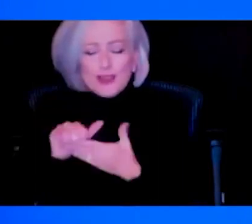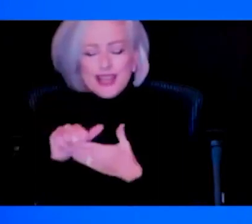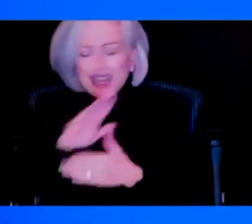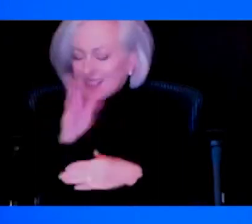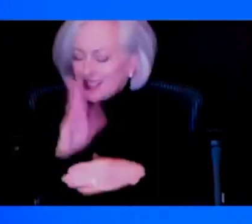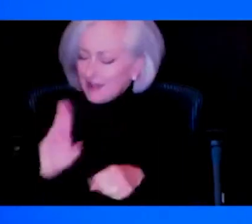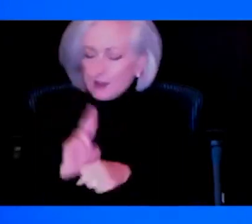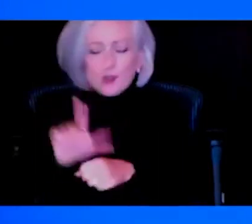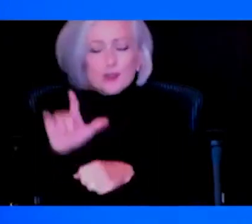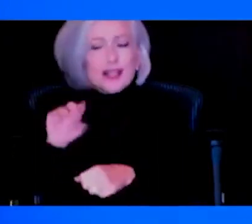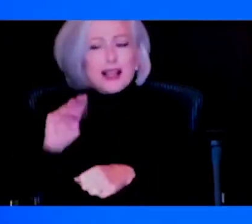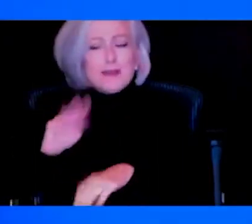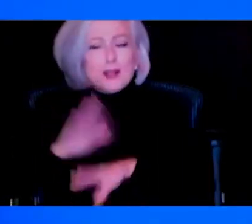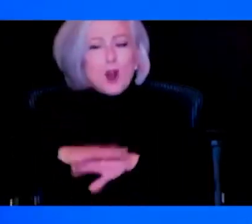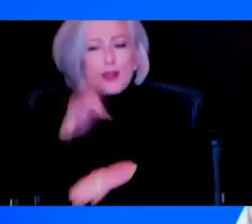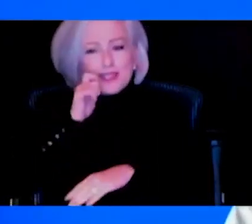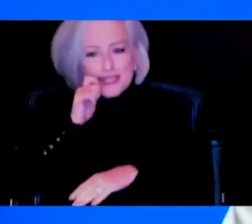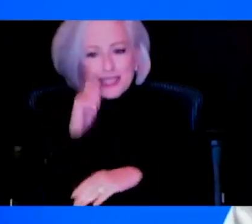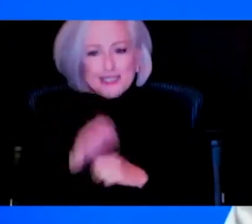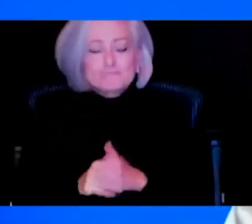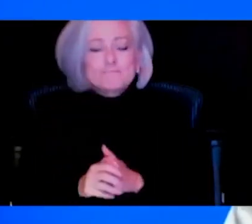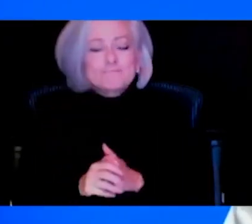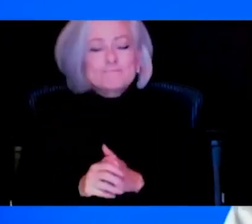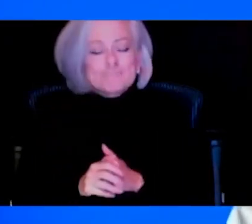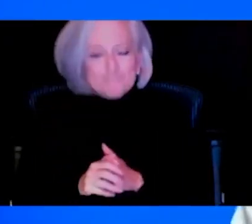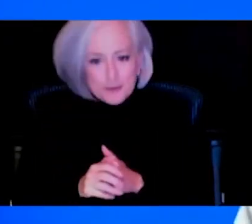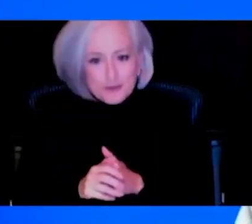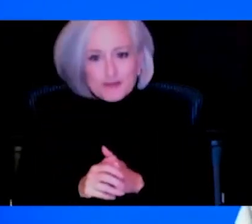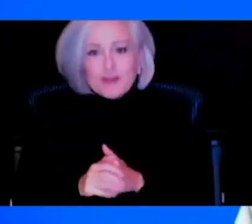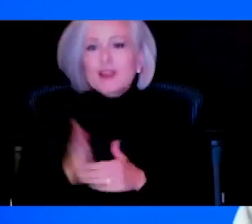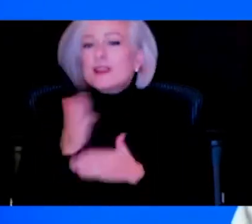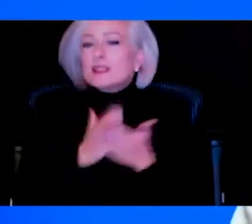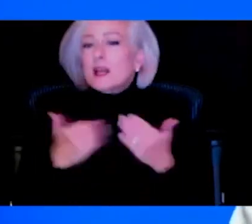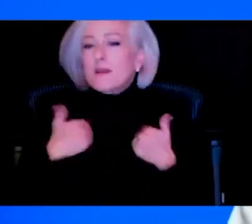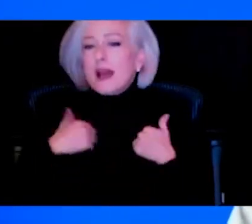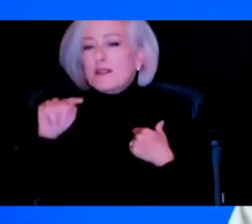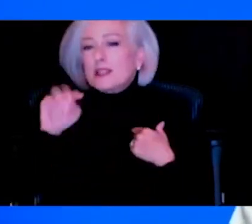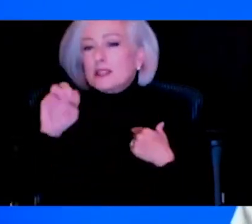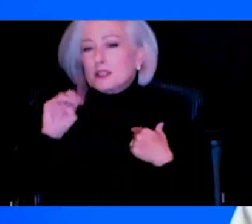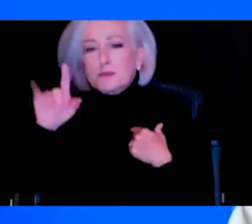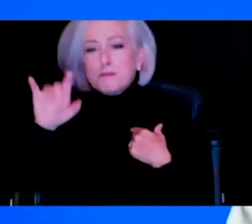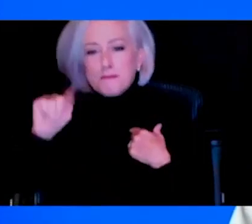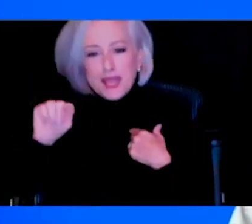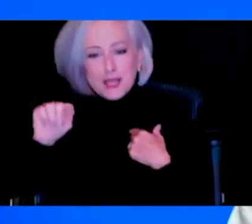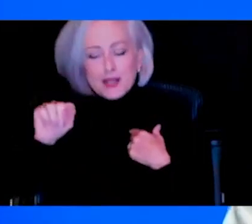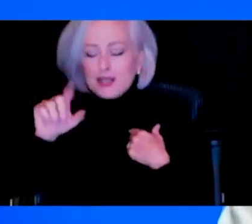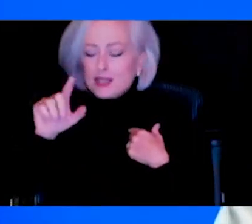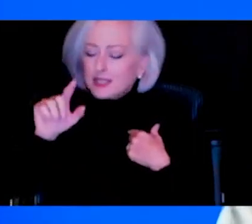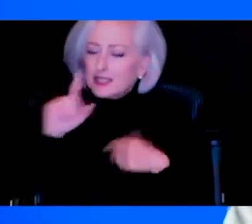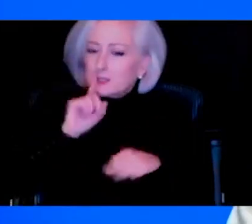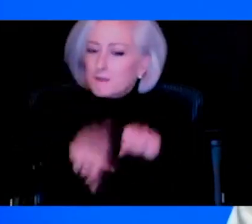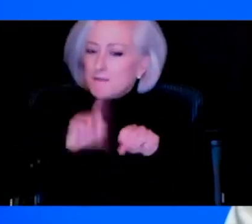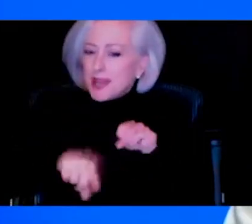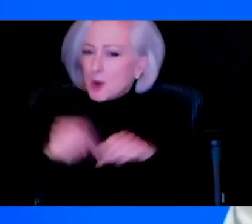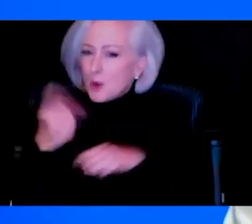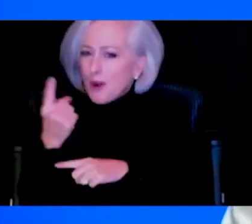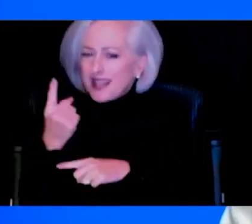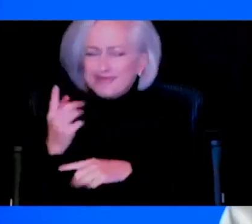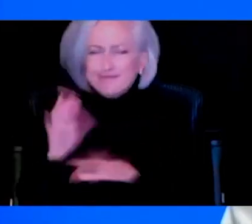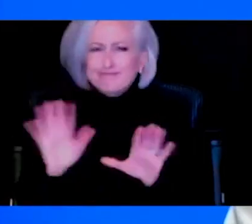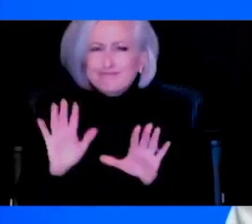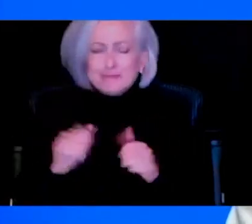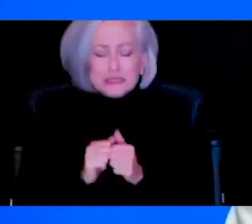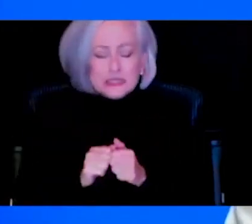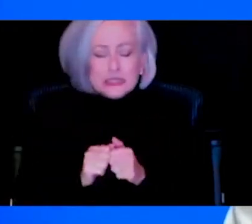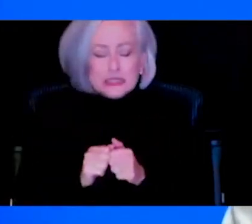Okay. Basically, that they have like I think a tomato one too. So very acidic things. If most masks